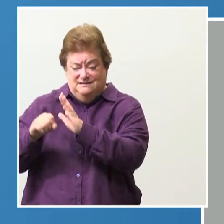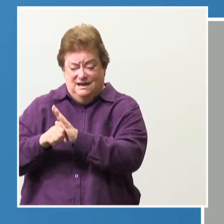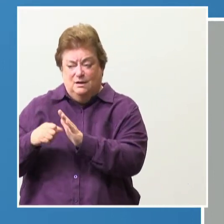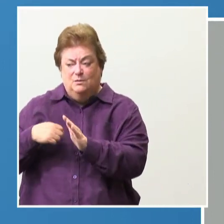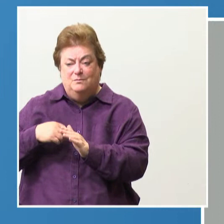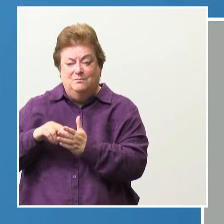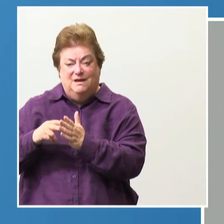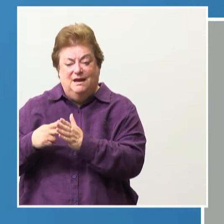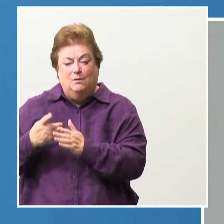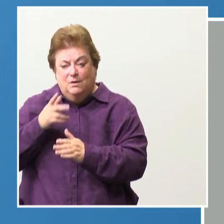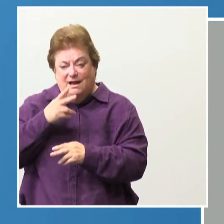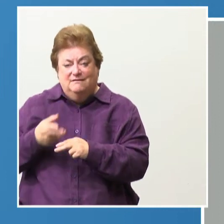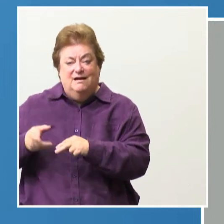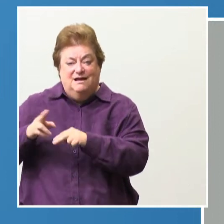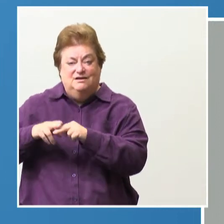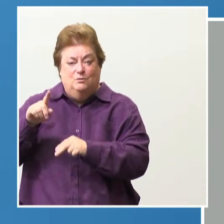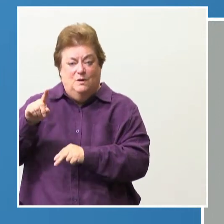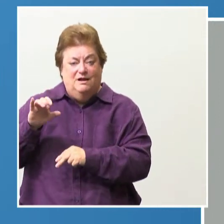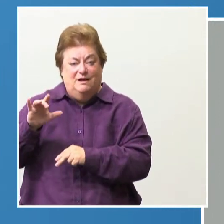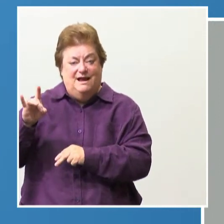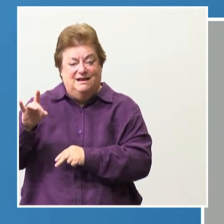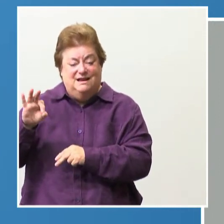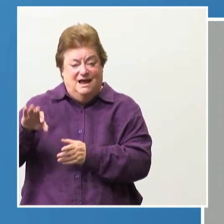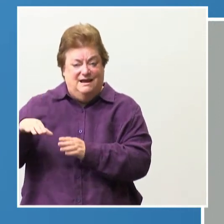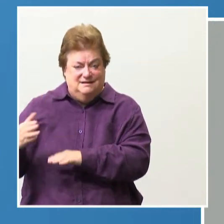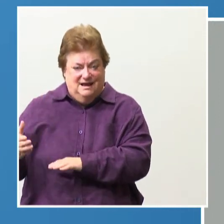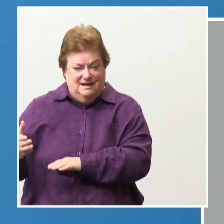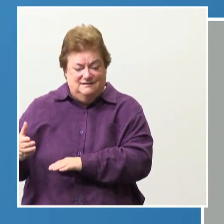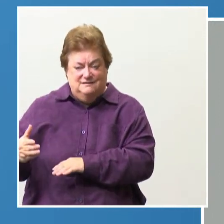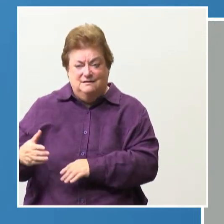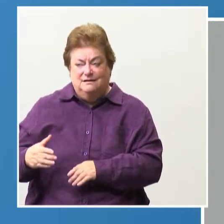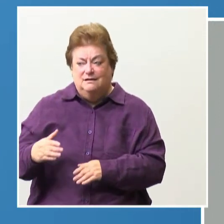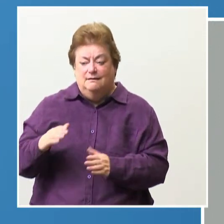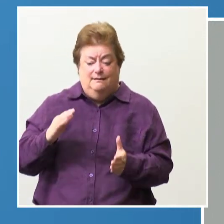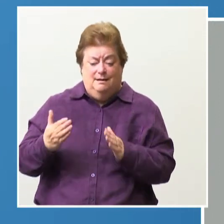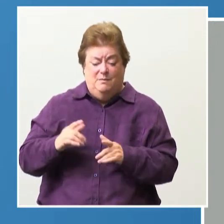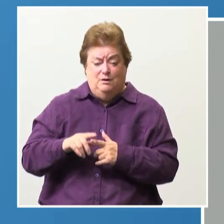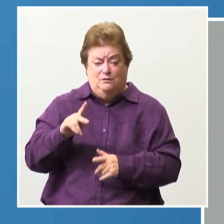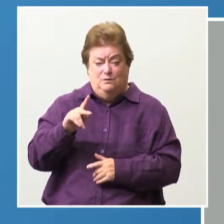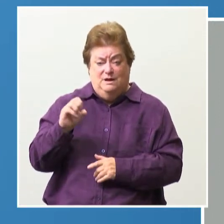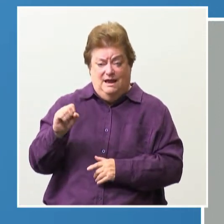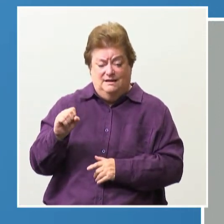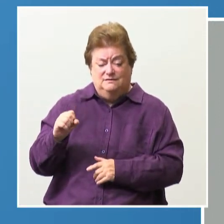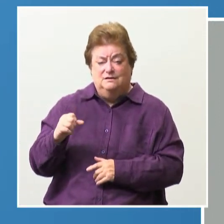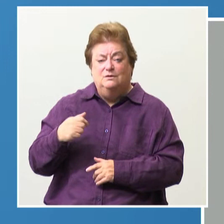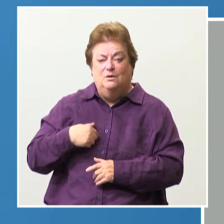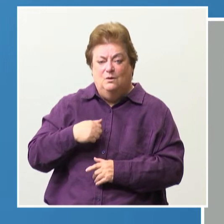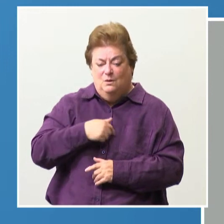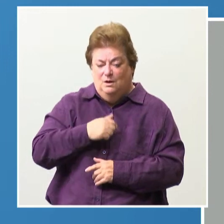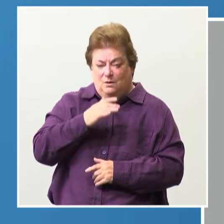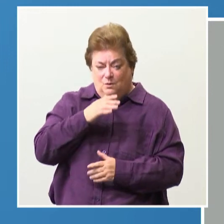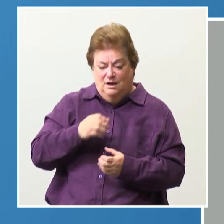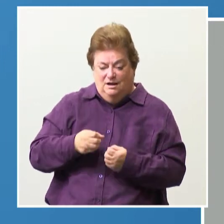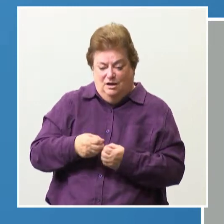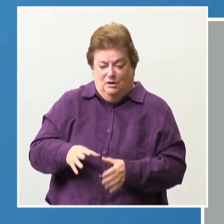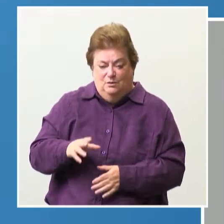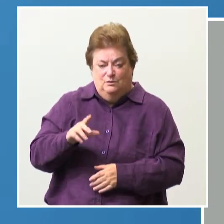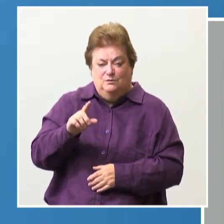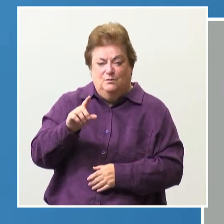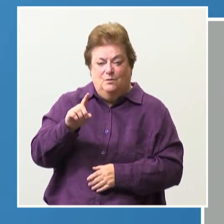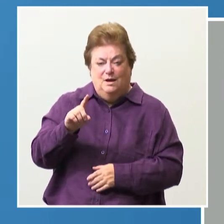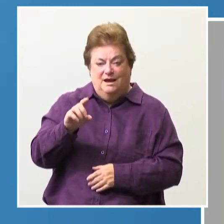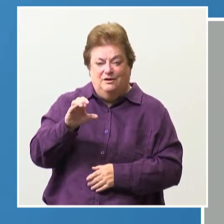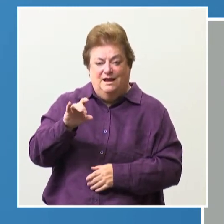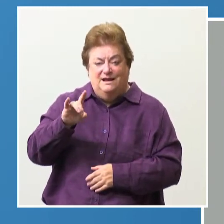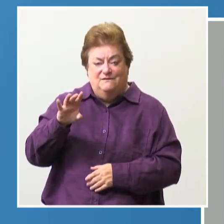additional 189 deaths. Compared to Kansas, we would have lost another 404 community